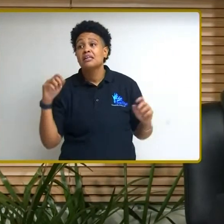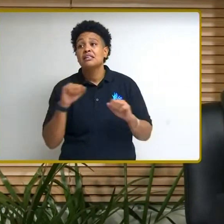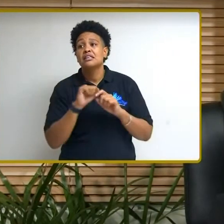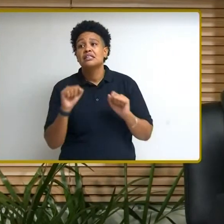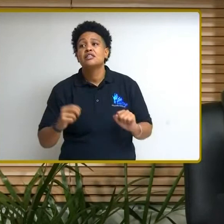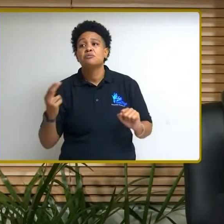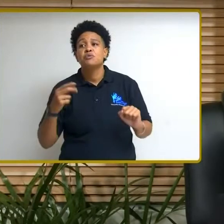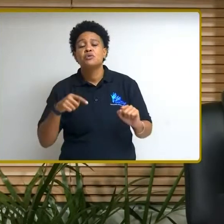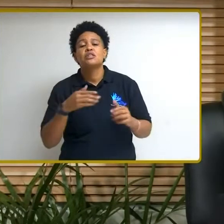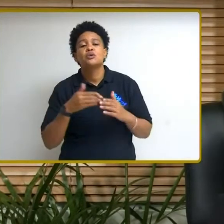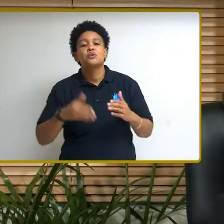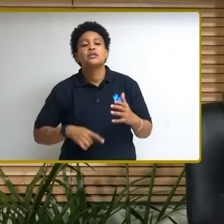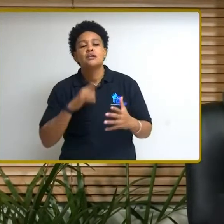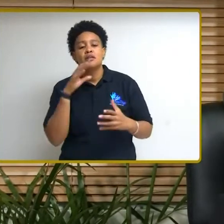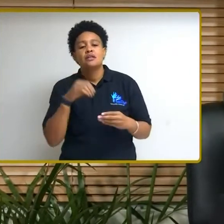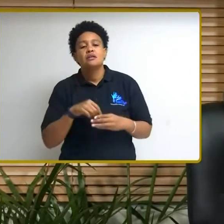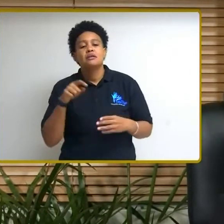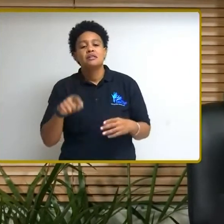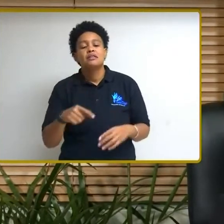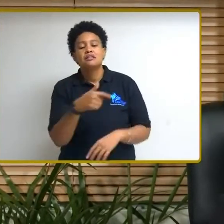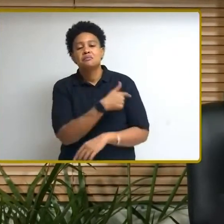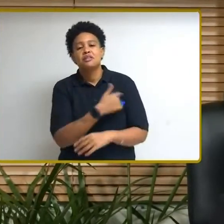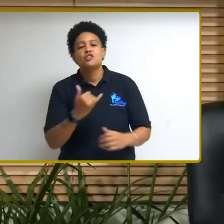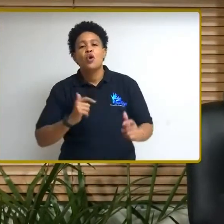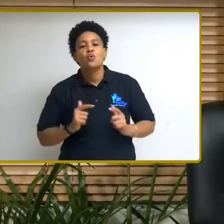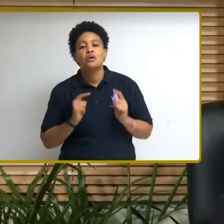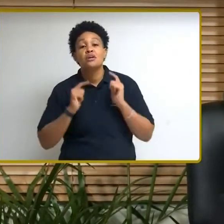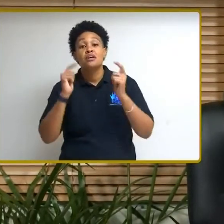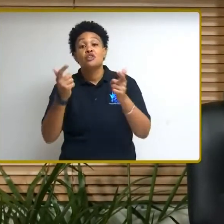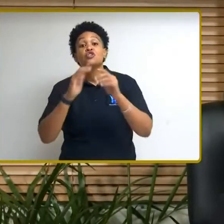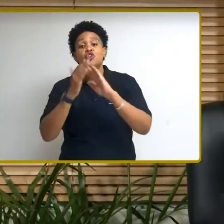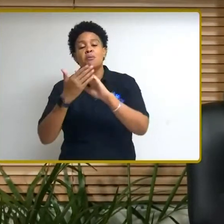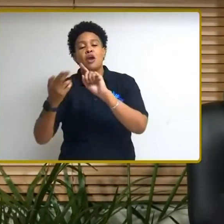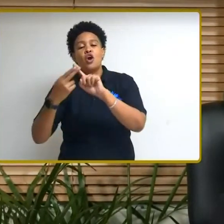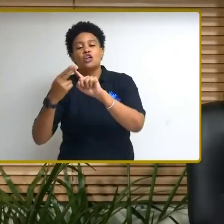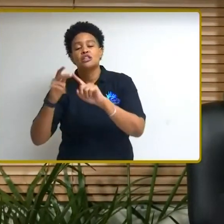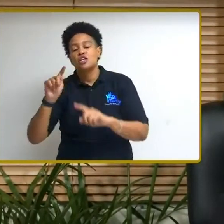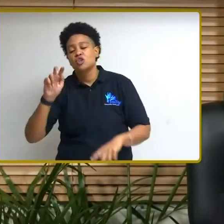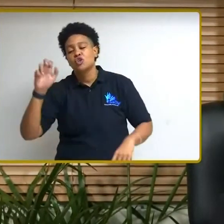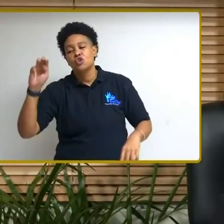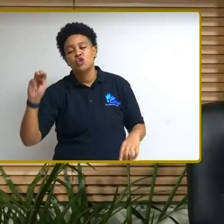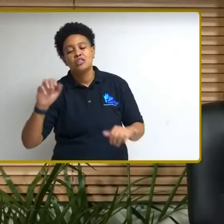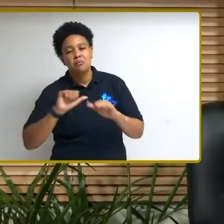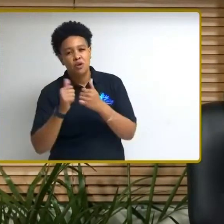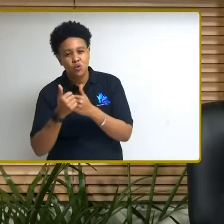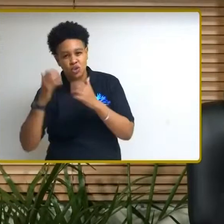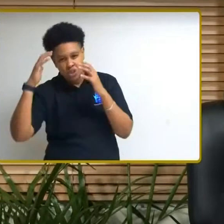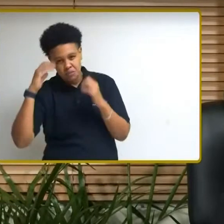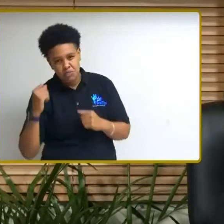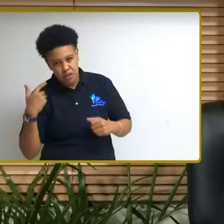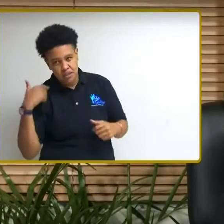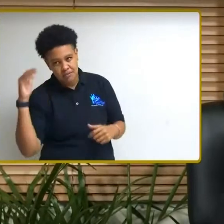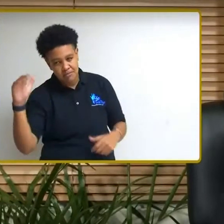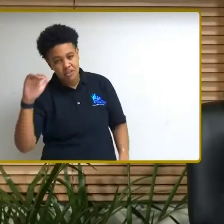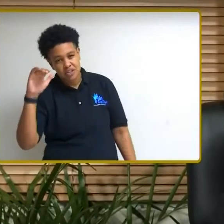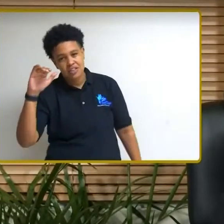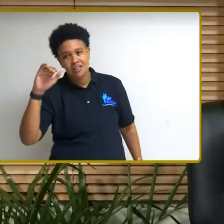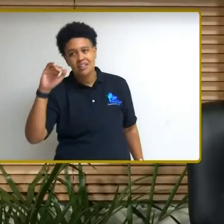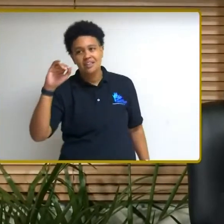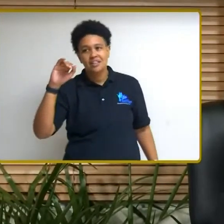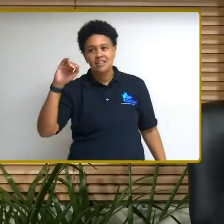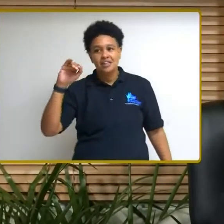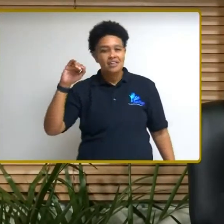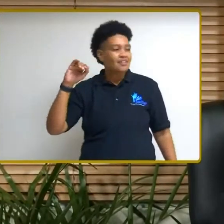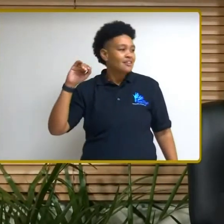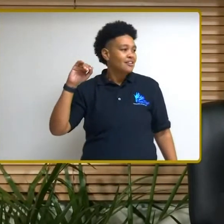use this weekend to be a part of this blitz. We're going to move right into the next interview, and this is just for Gabriel.